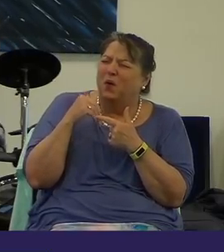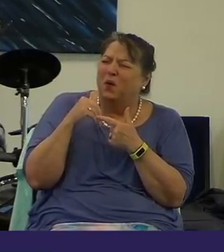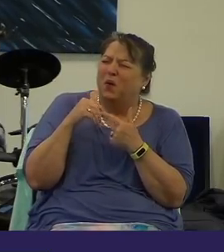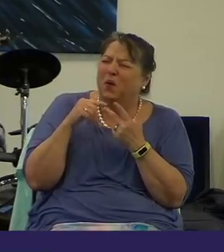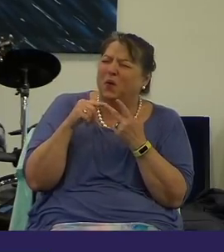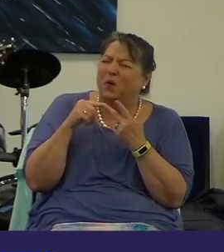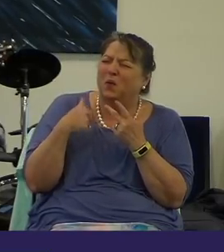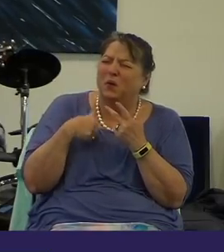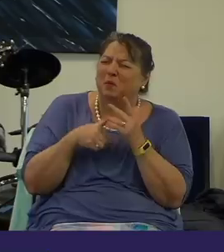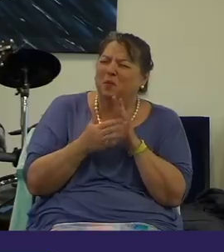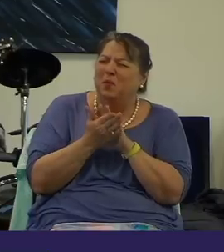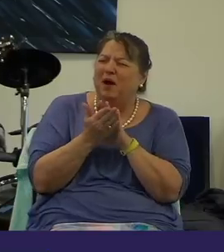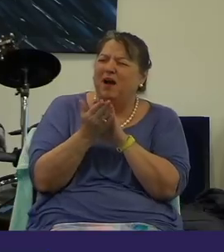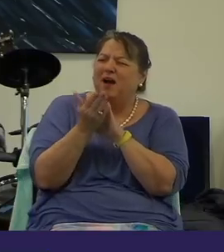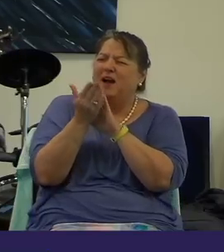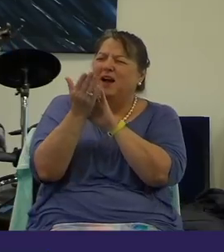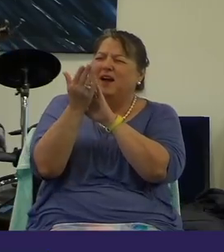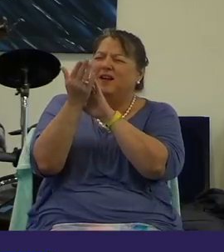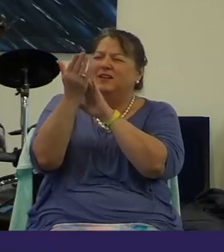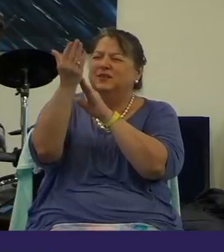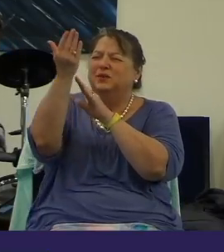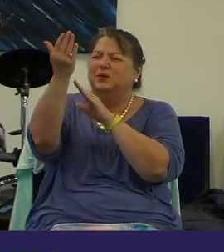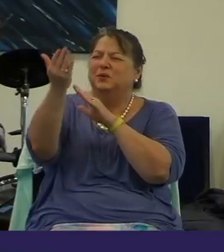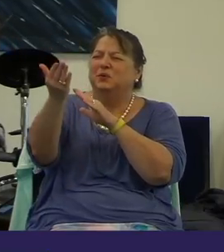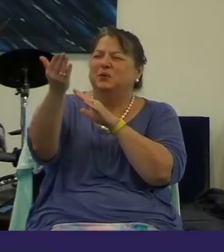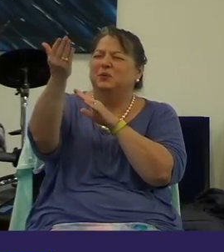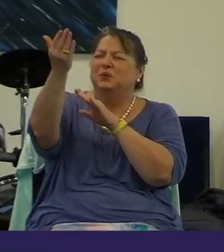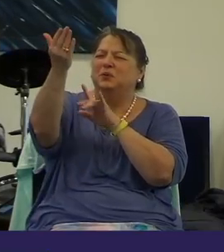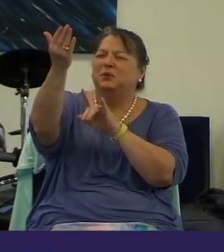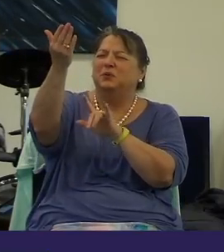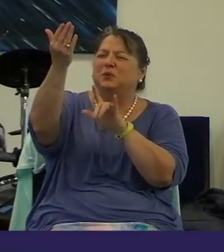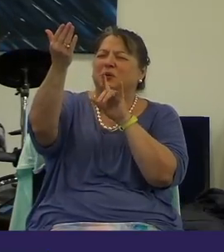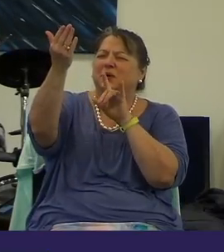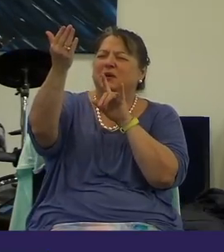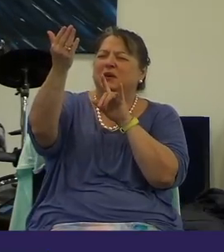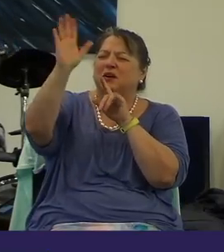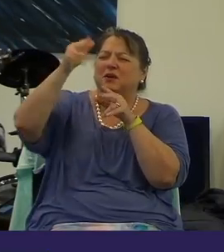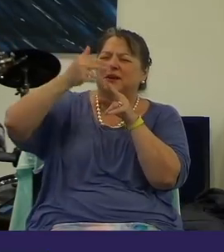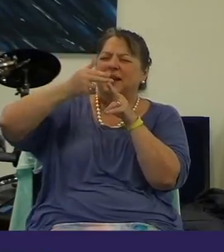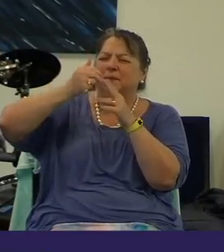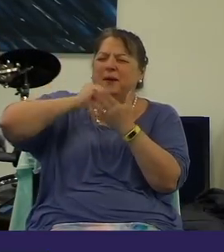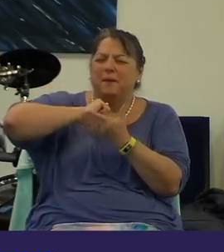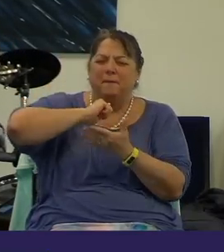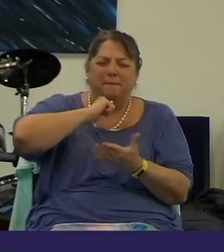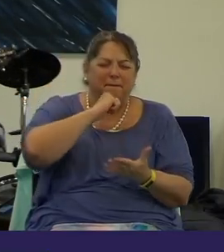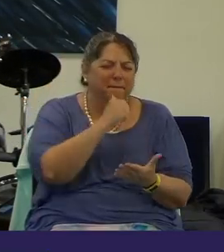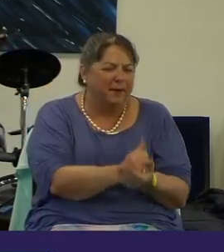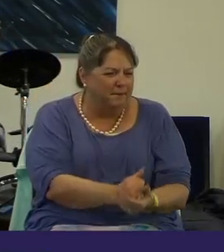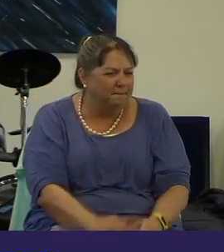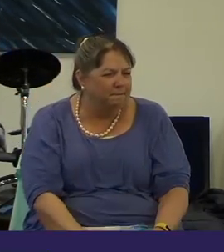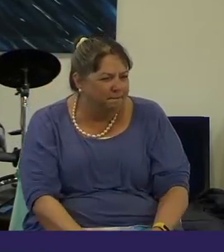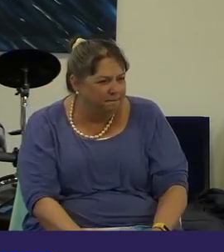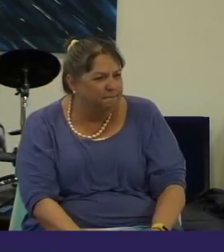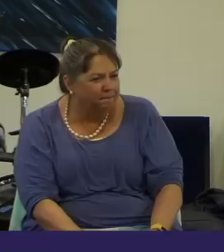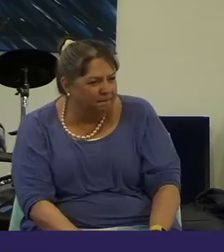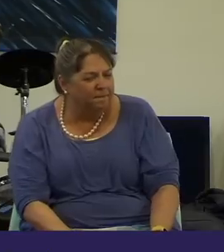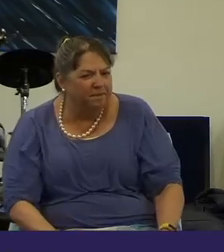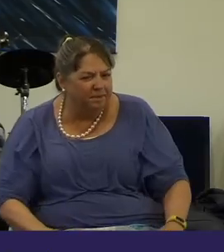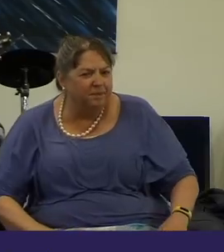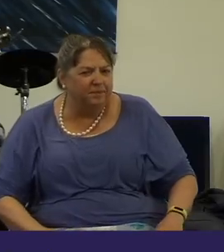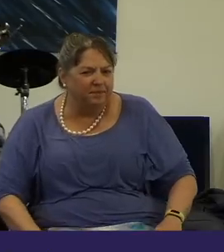And we praise you, God. We praise you. In your name I pray. Amen.